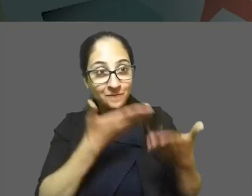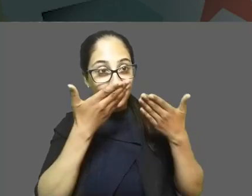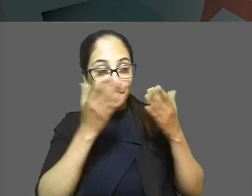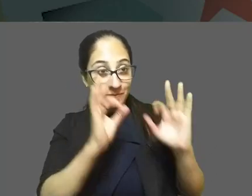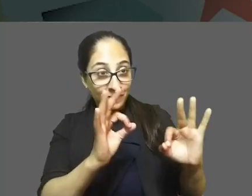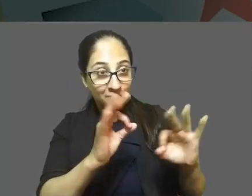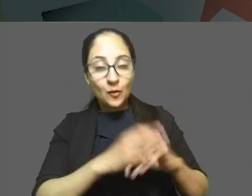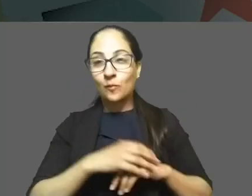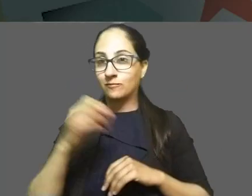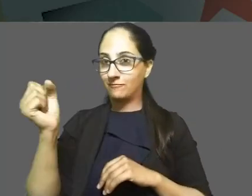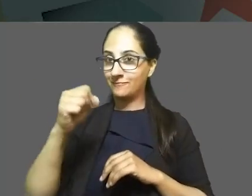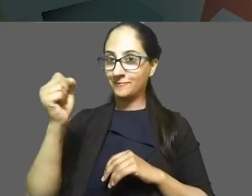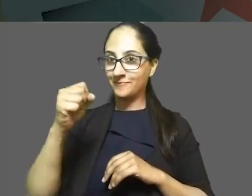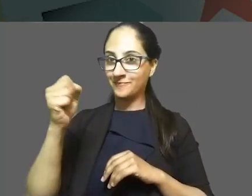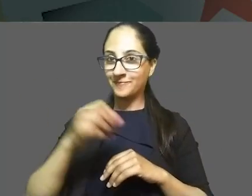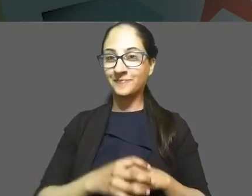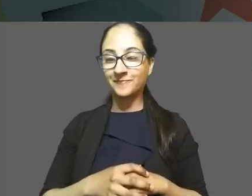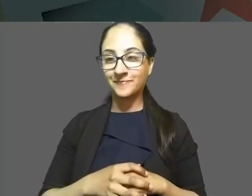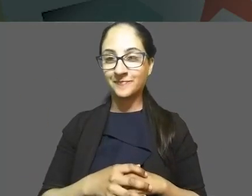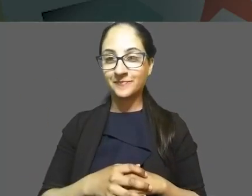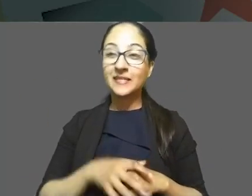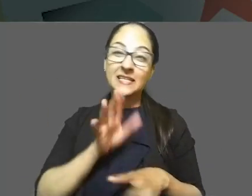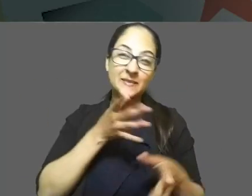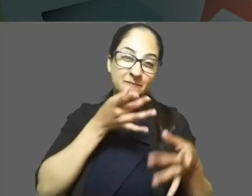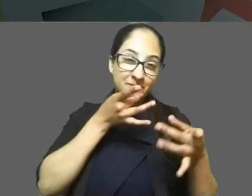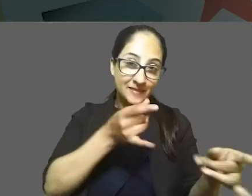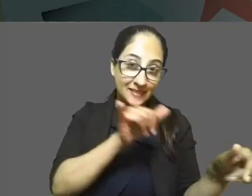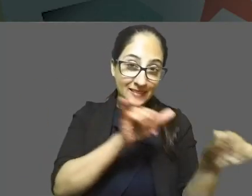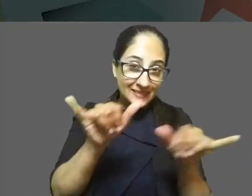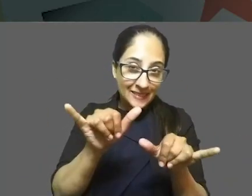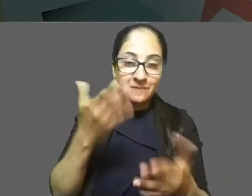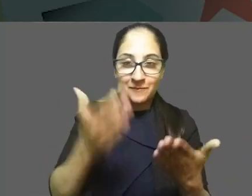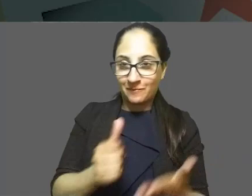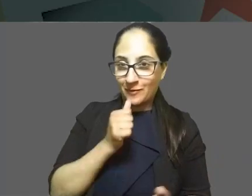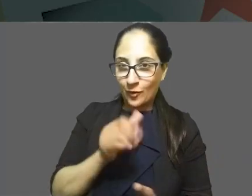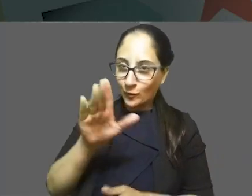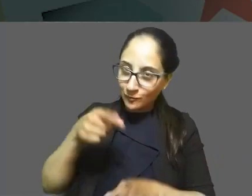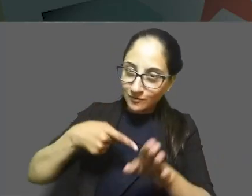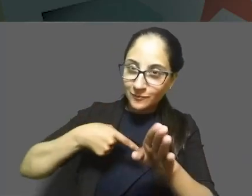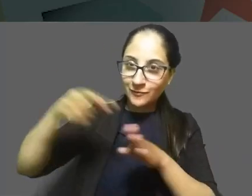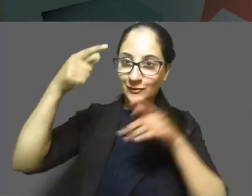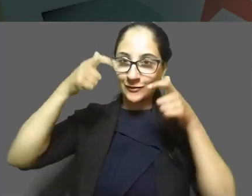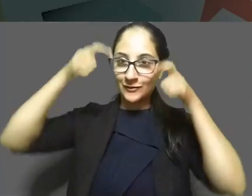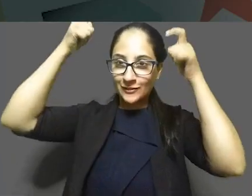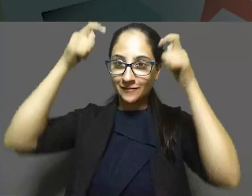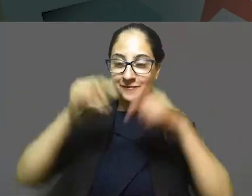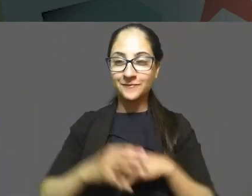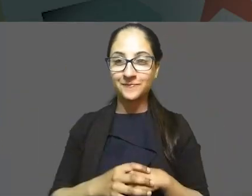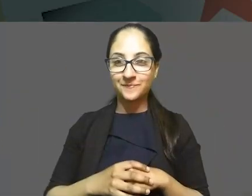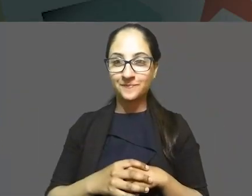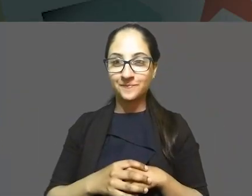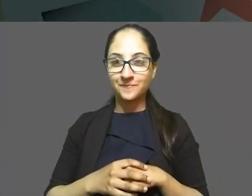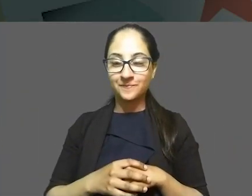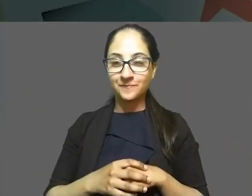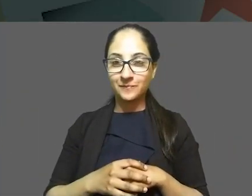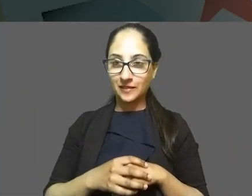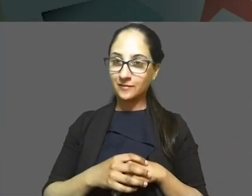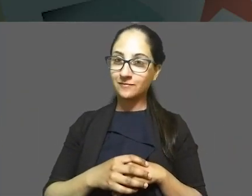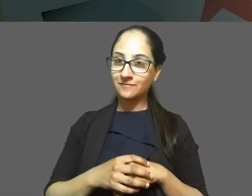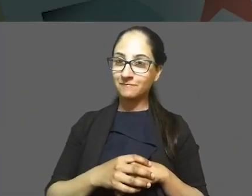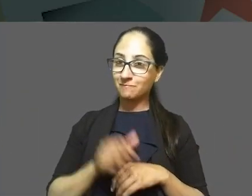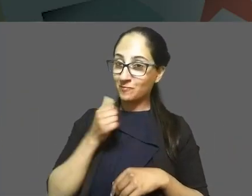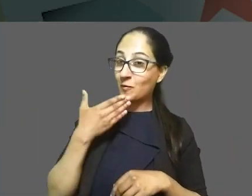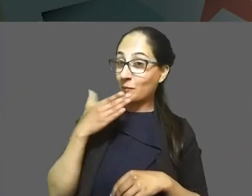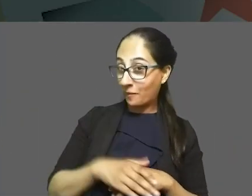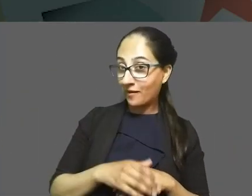on your end as it does on mine. It does. I mean, it's probably not as good as yours because you are a professional chef, but